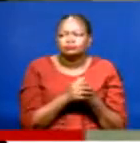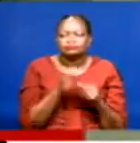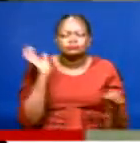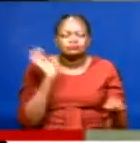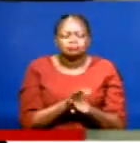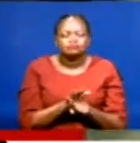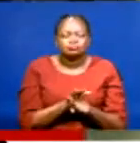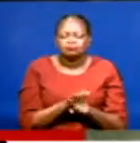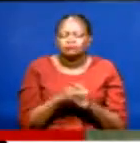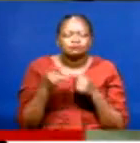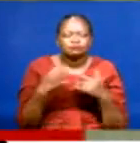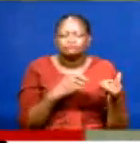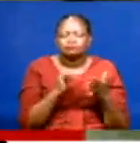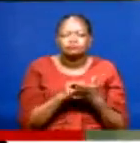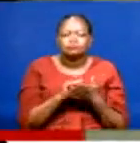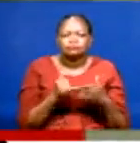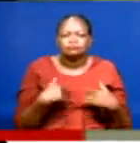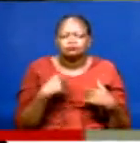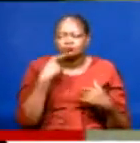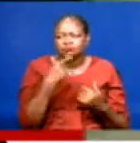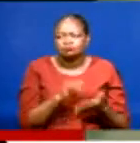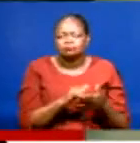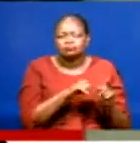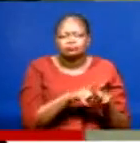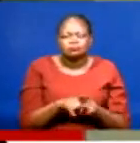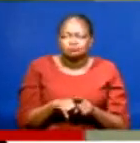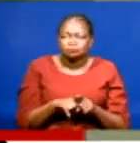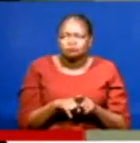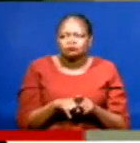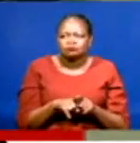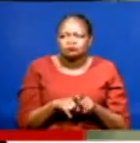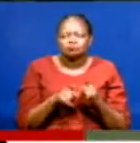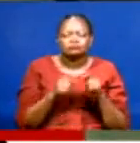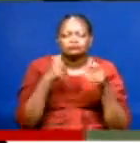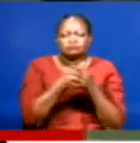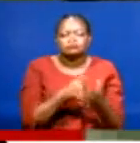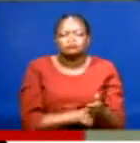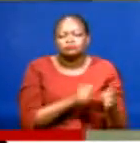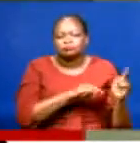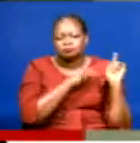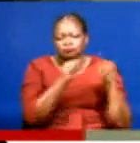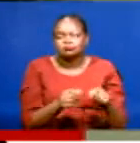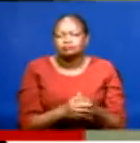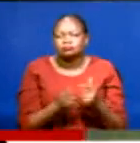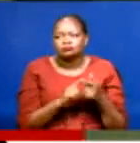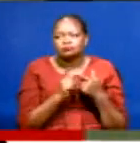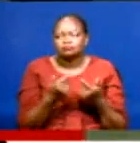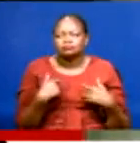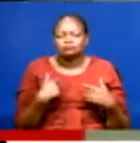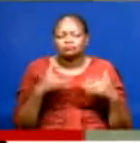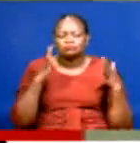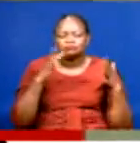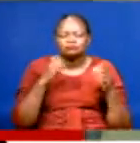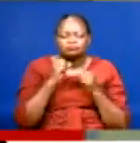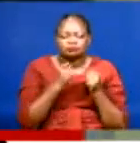hula baloos in the sport. So I'm calling upon also the sponsors to come on board. Sarah is going to have a very big fight